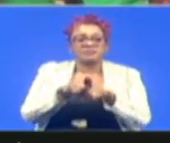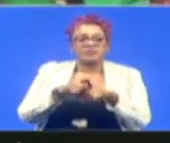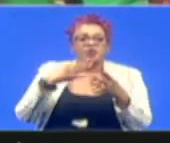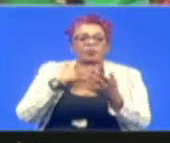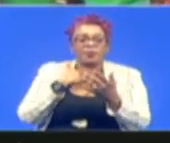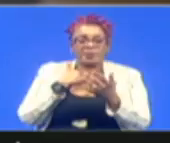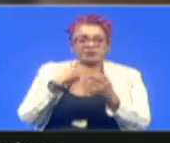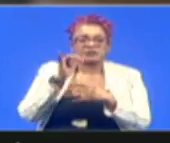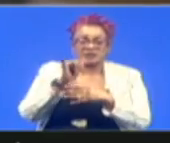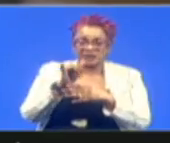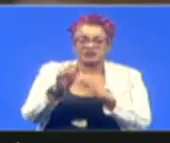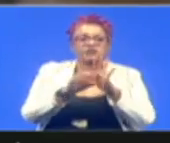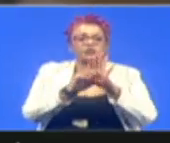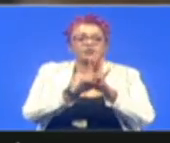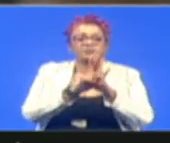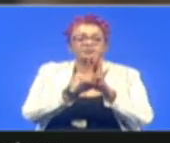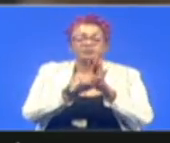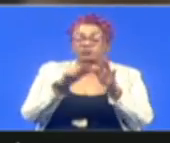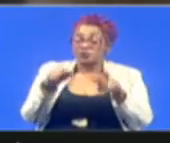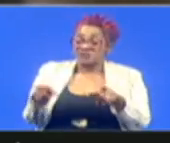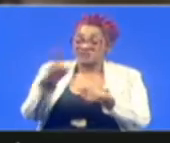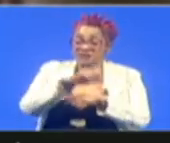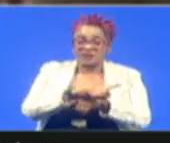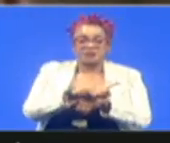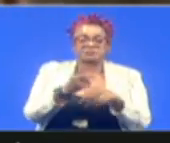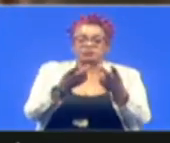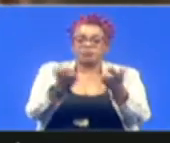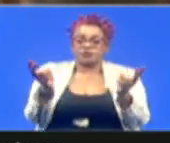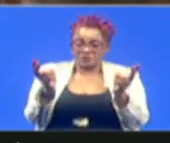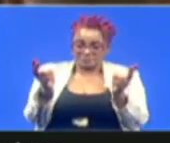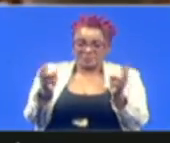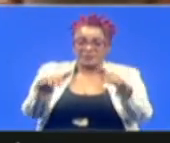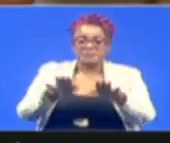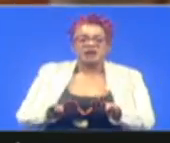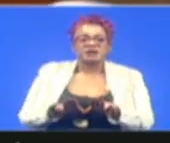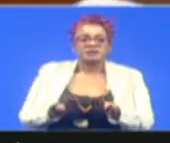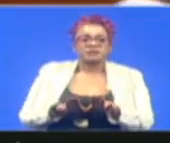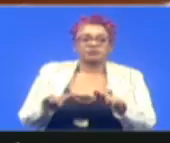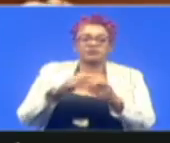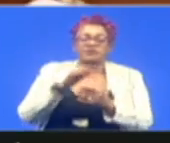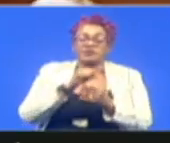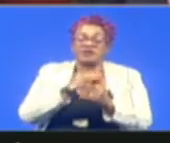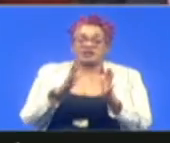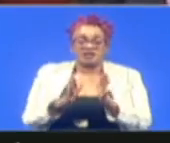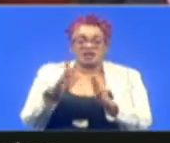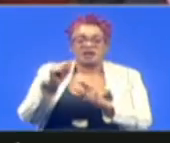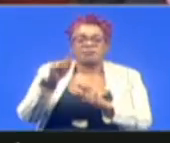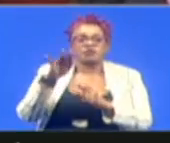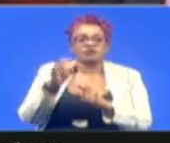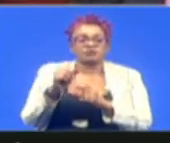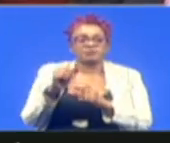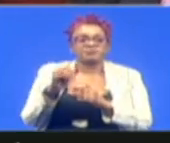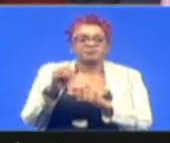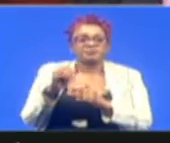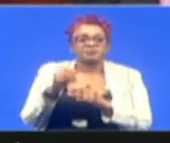enactment of the law. And on this day, the podium was at the burial of the late Bomet Governor Joyce Laboso. And we just